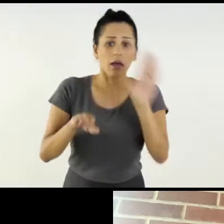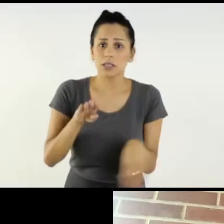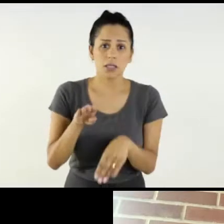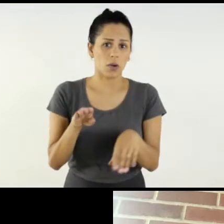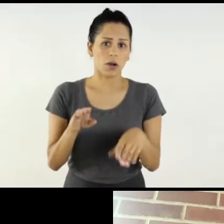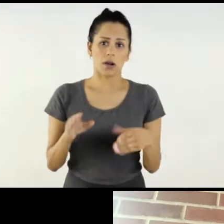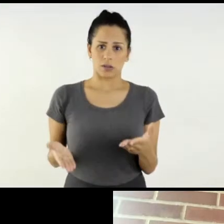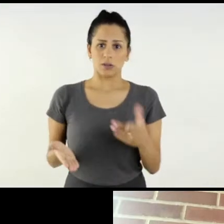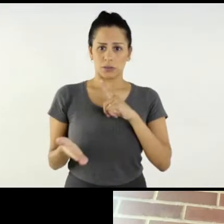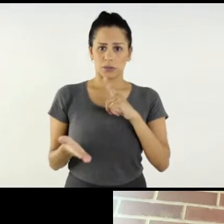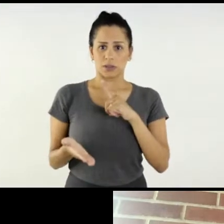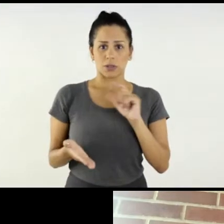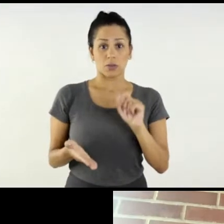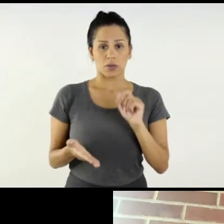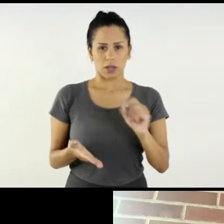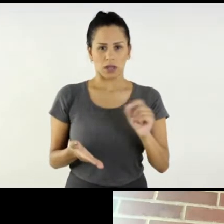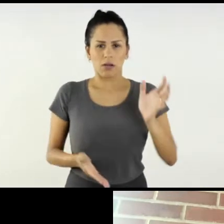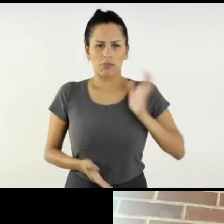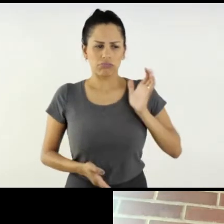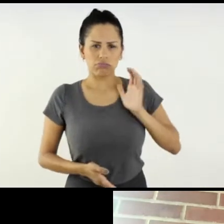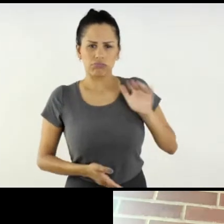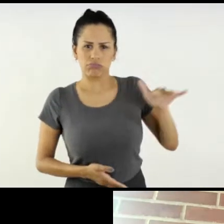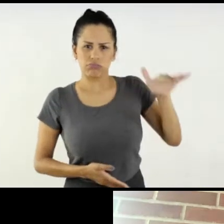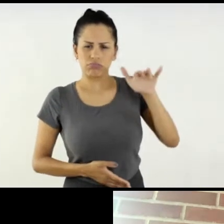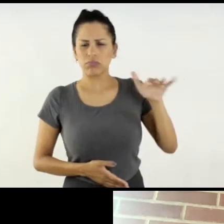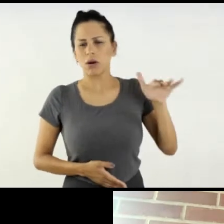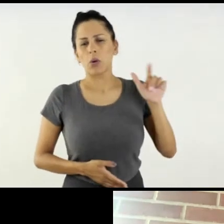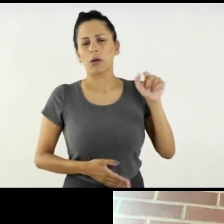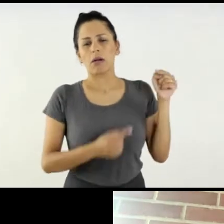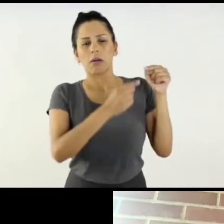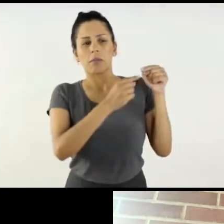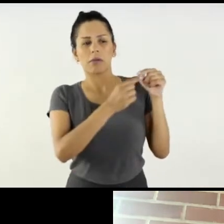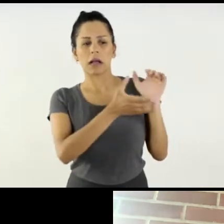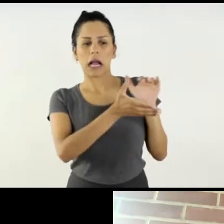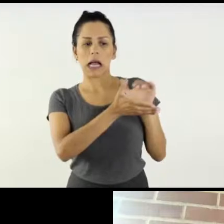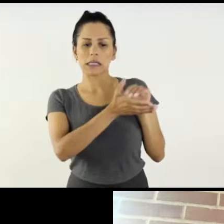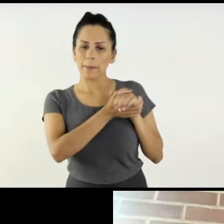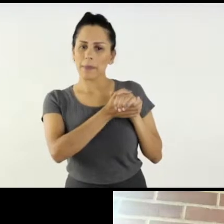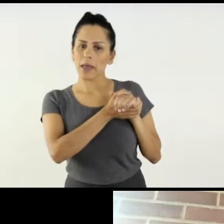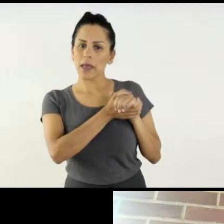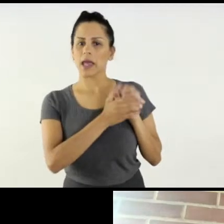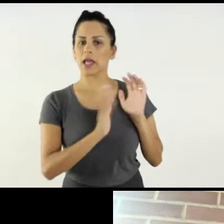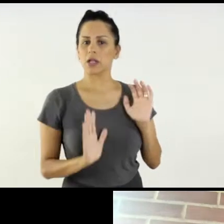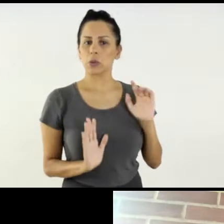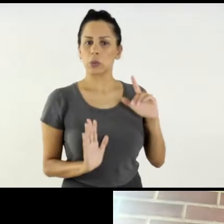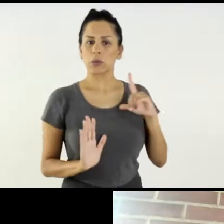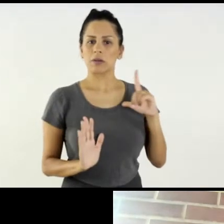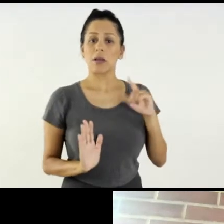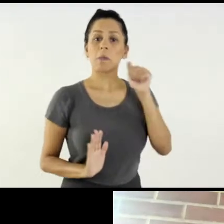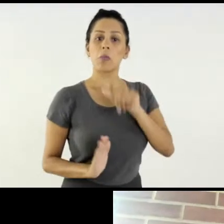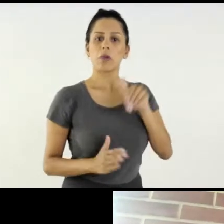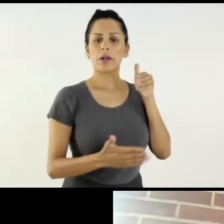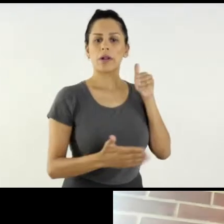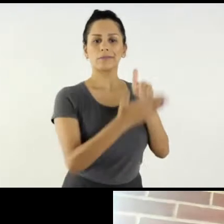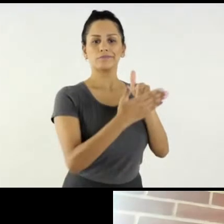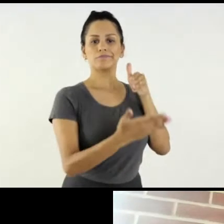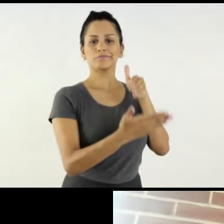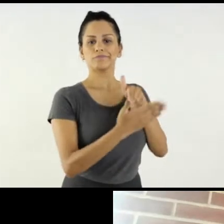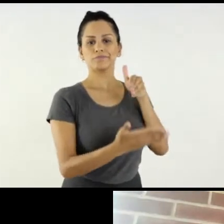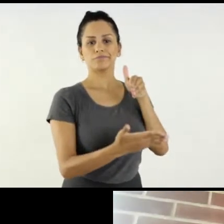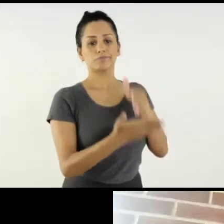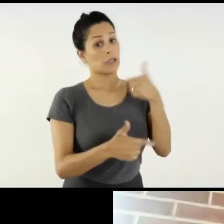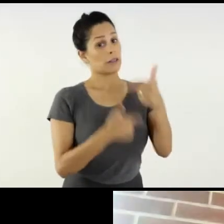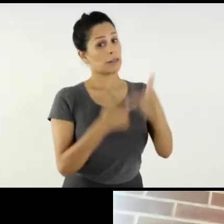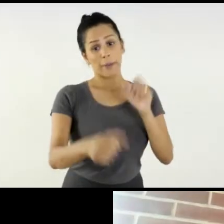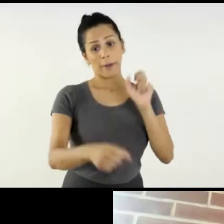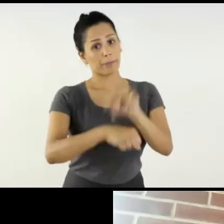of nuclear family that kind of limited opportunities for women in the workplace and exploited the unpaid domestic